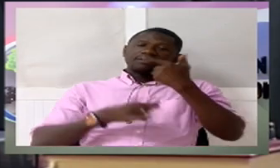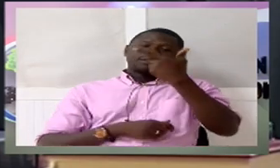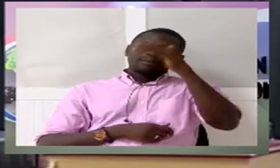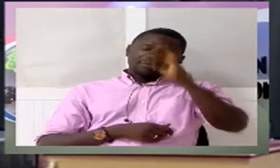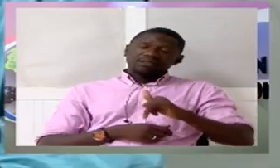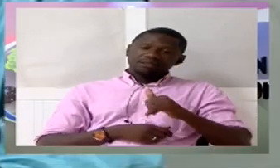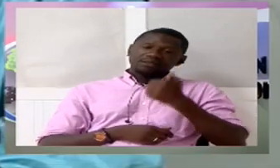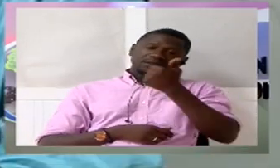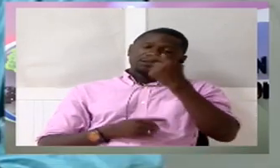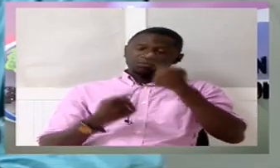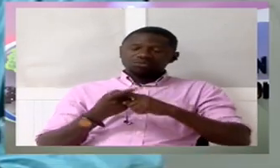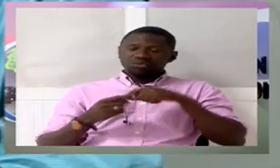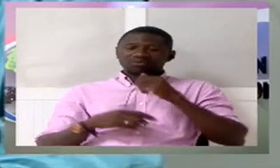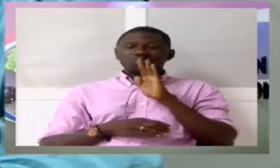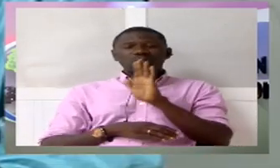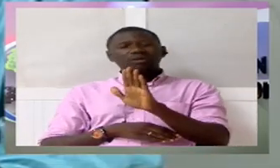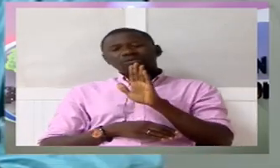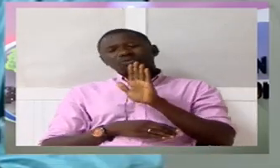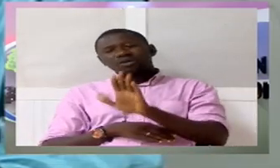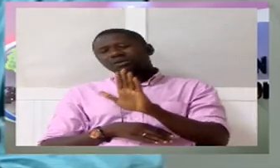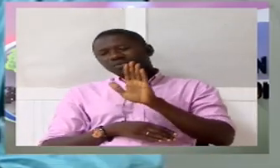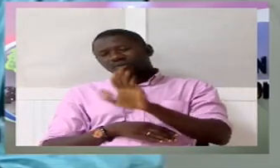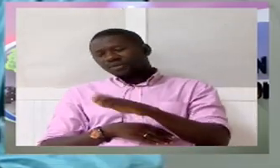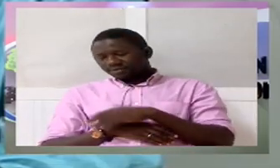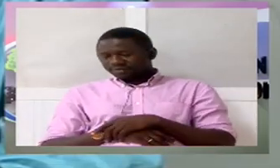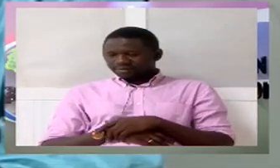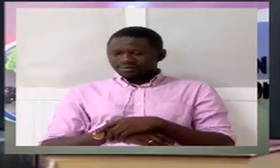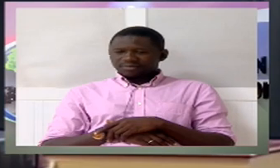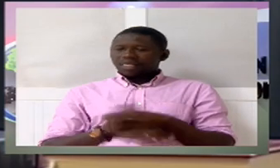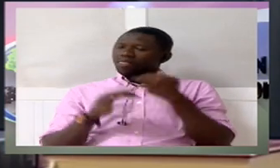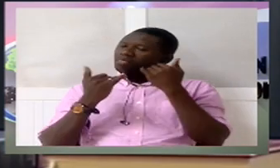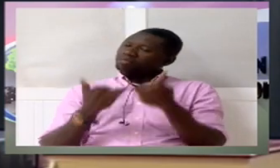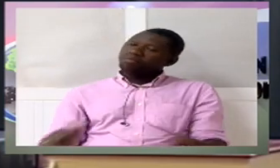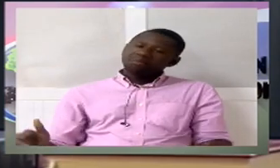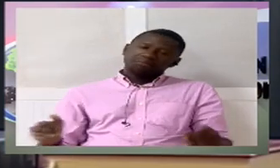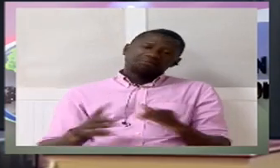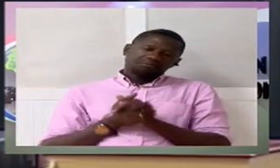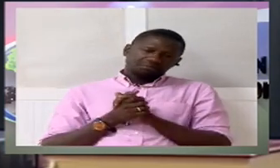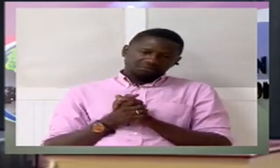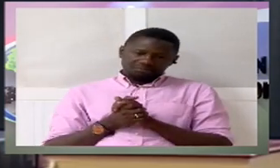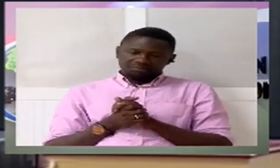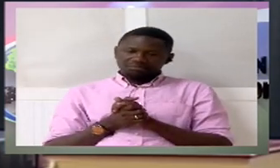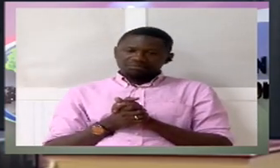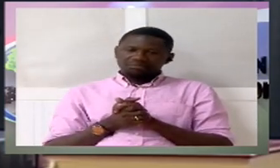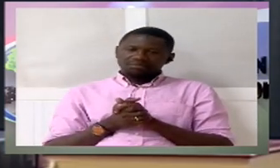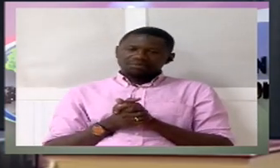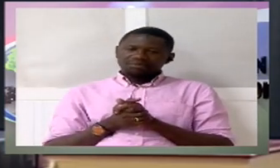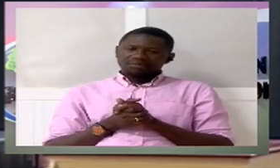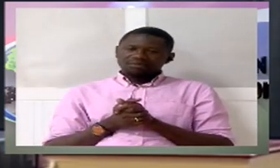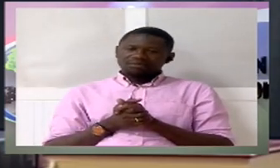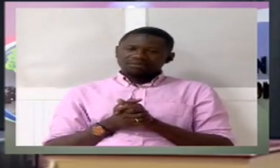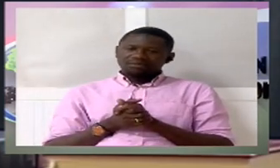of waiting. Birinsi ta kari woro membe batundirola. In vain. O nata na kenye kensendi. I nearly lose